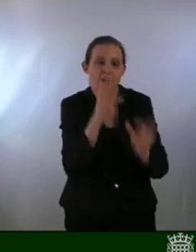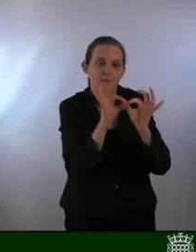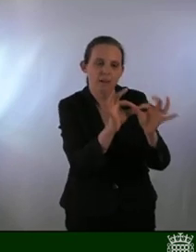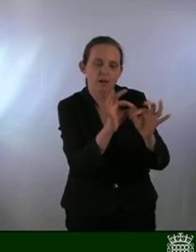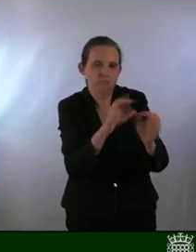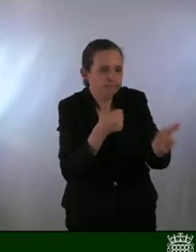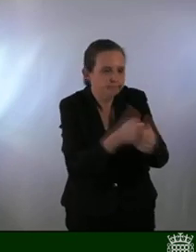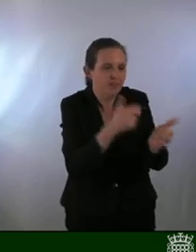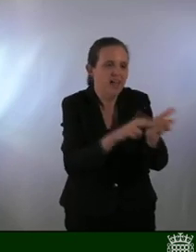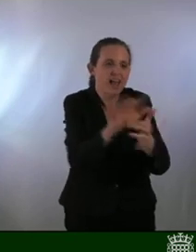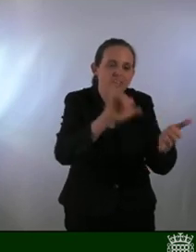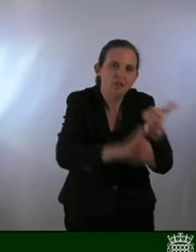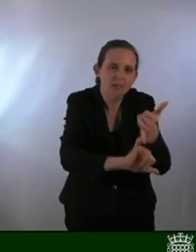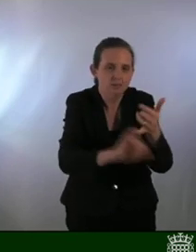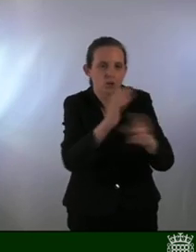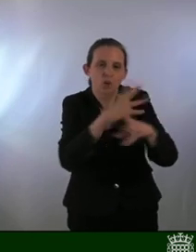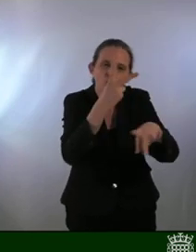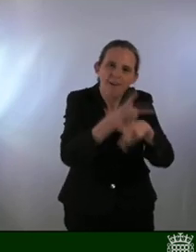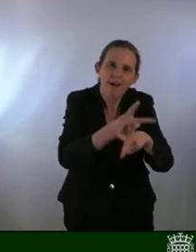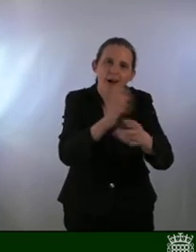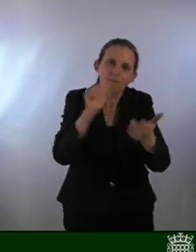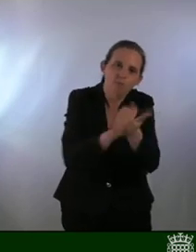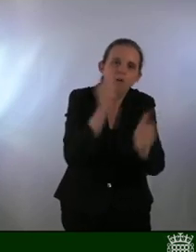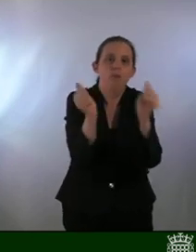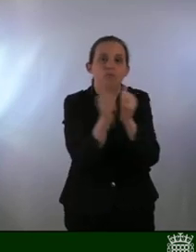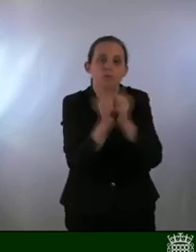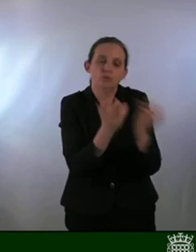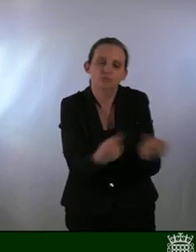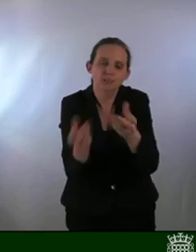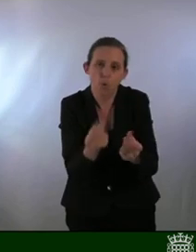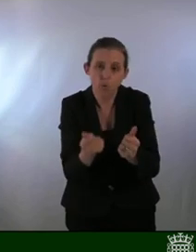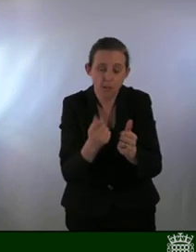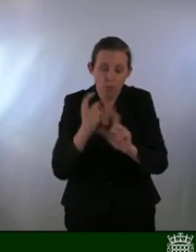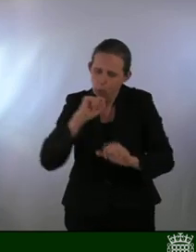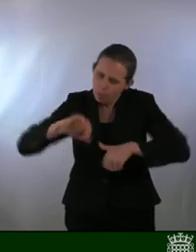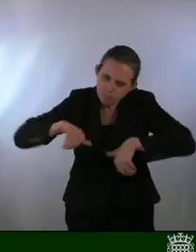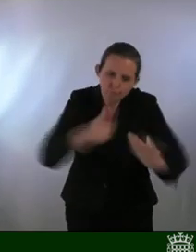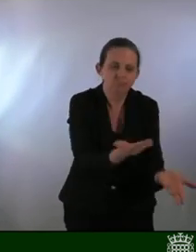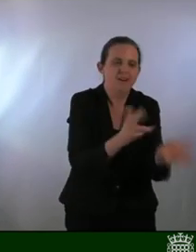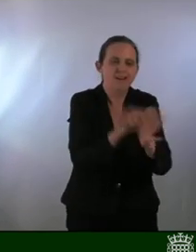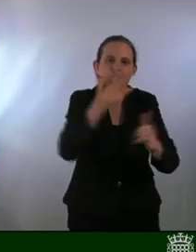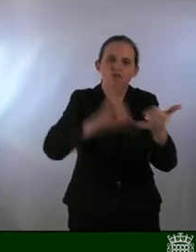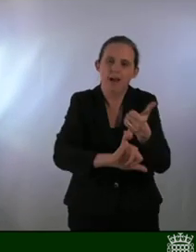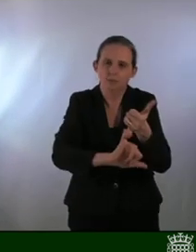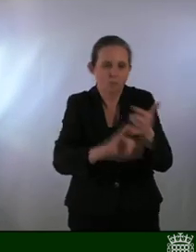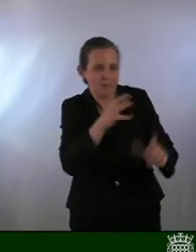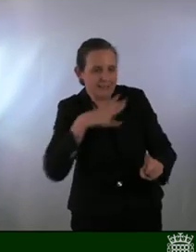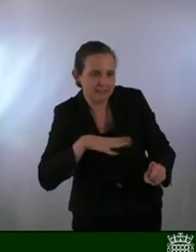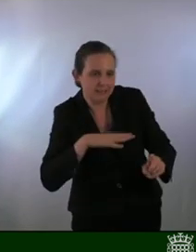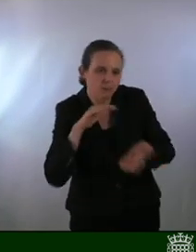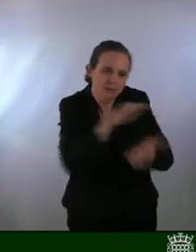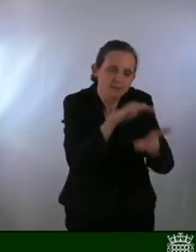care system have the resources they need. We'll give the NHS whatever it needs, and we will do whatever it